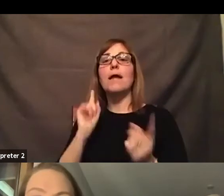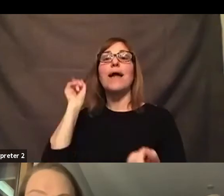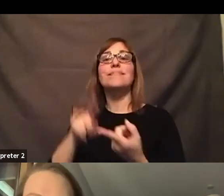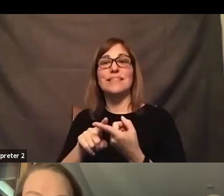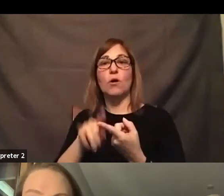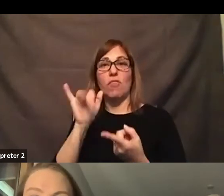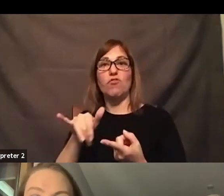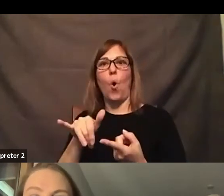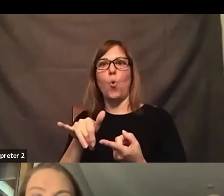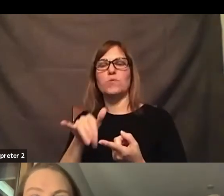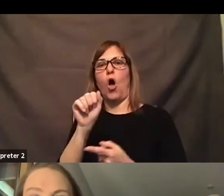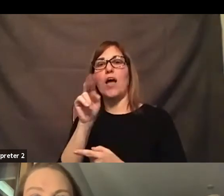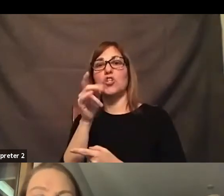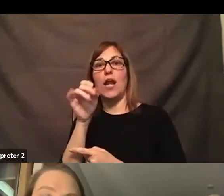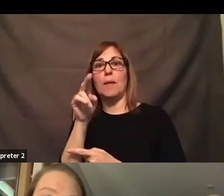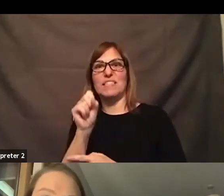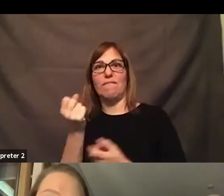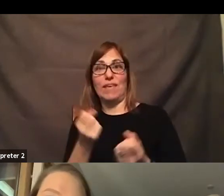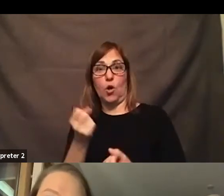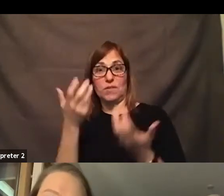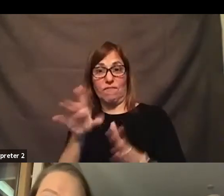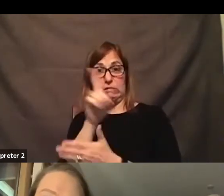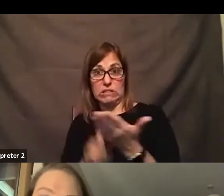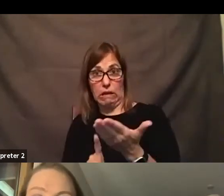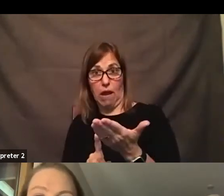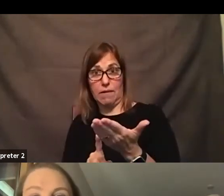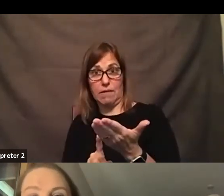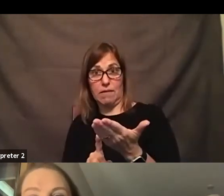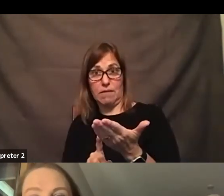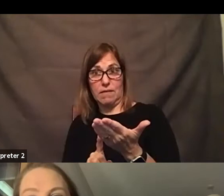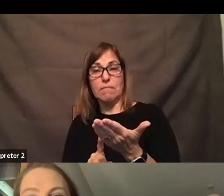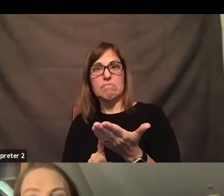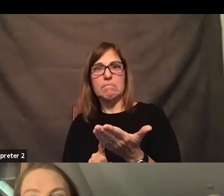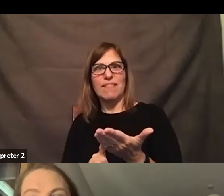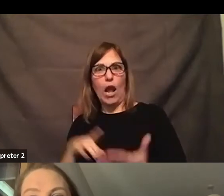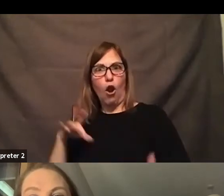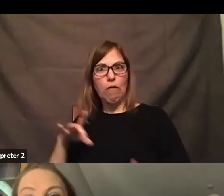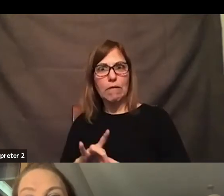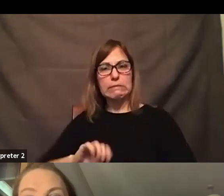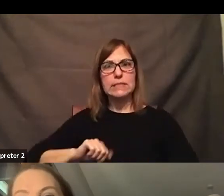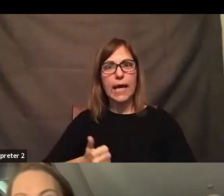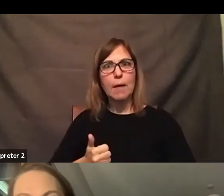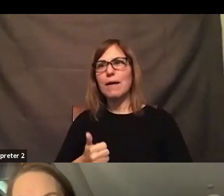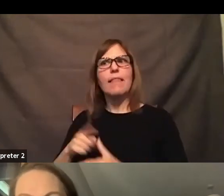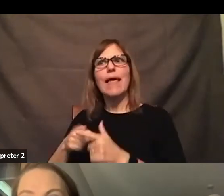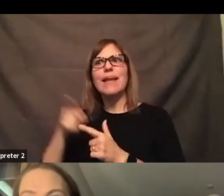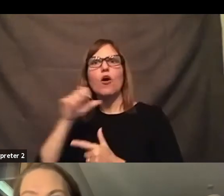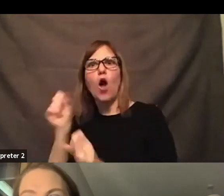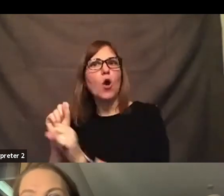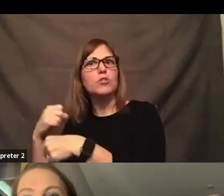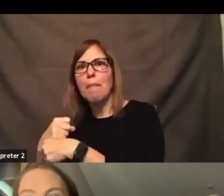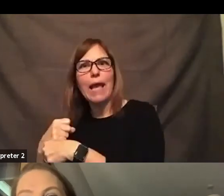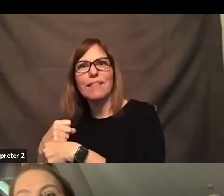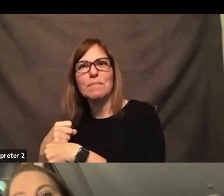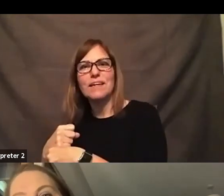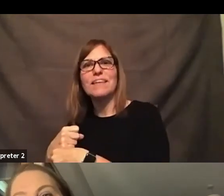are designed and put these in, then wheelchair manufacturers won't make them. And until wheelchair manufacturers attach the